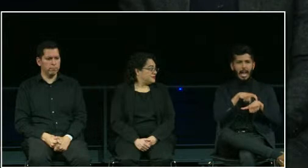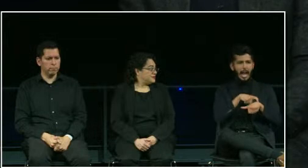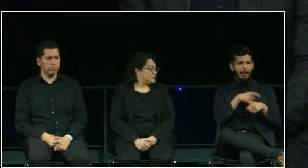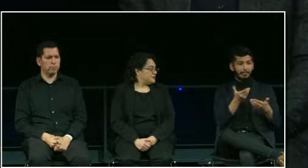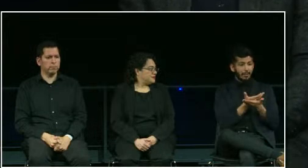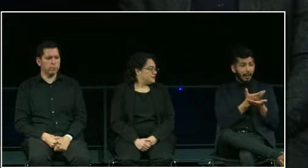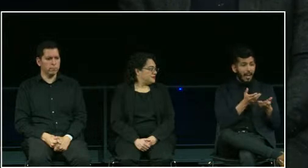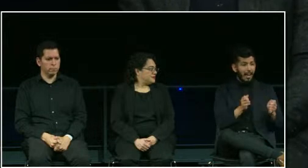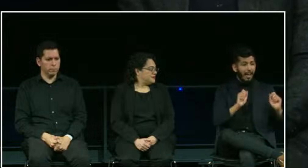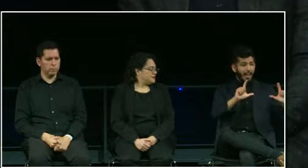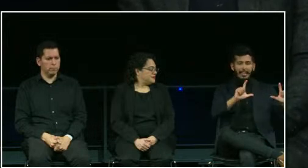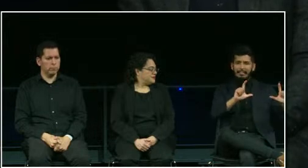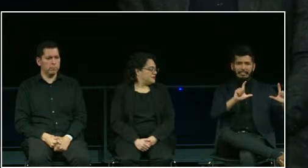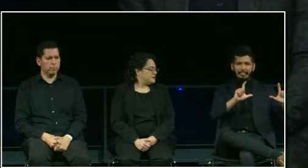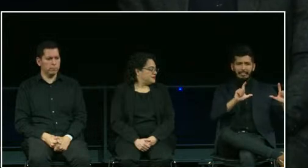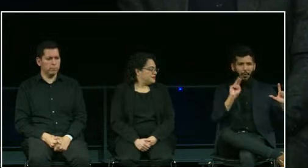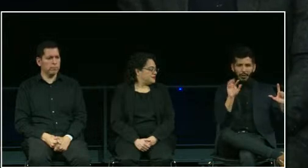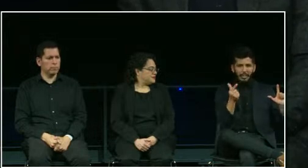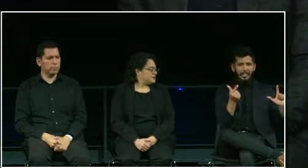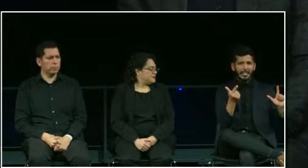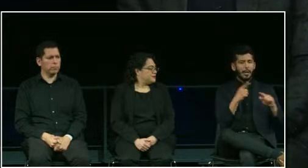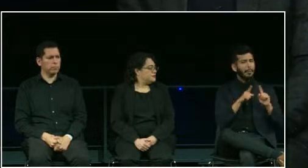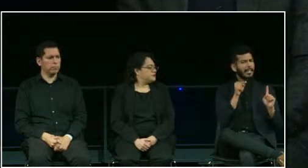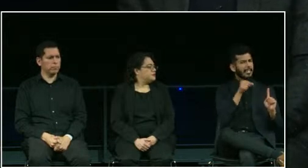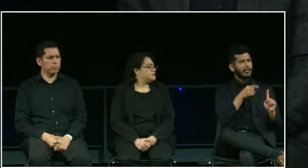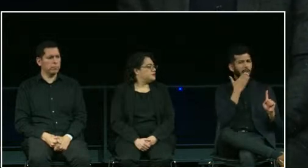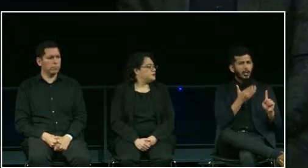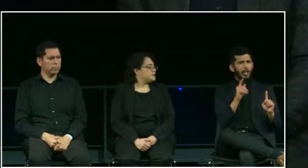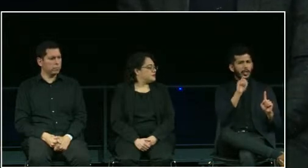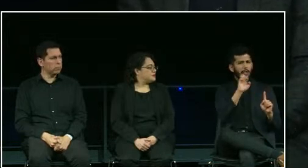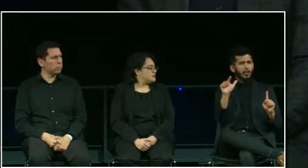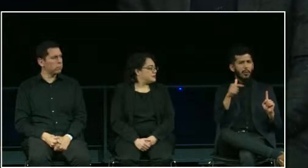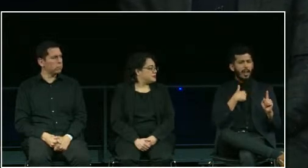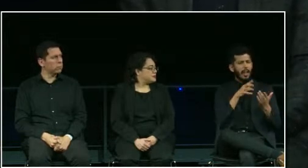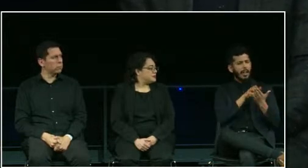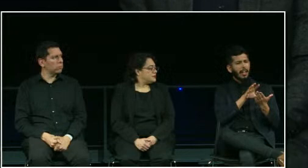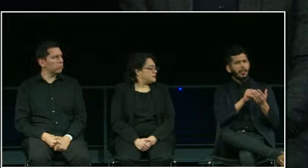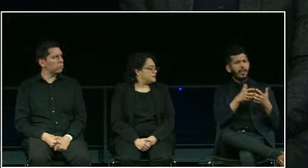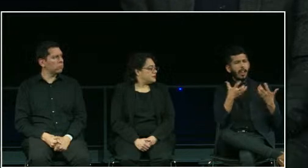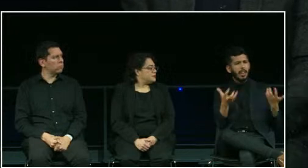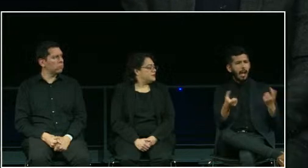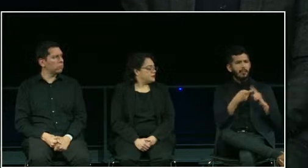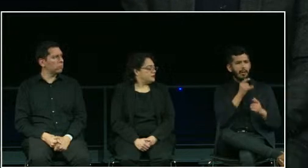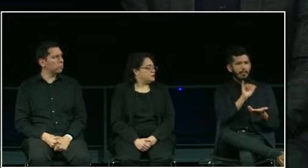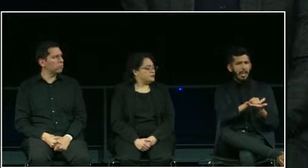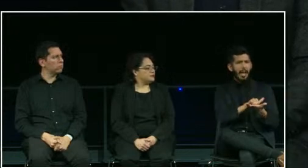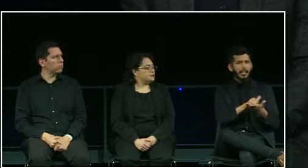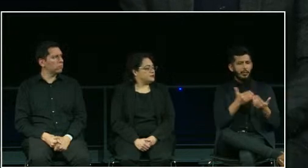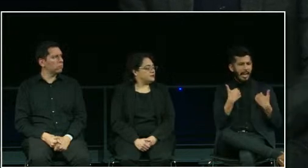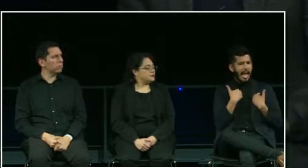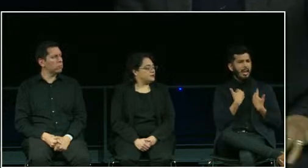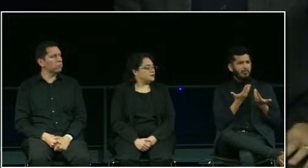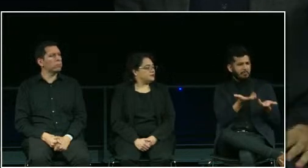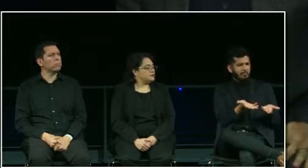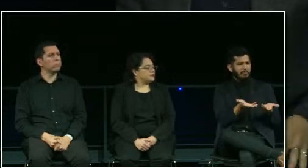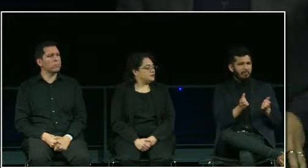been any good. But it's an incredible tool. You learn so much from it, and there's good within it. And so